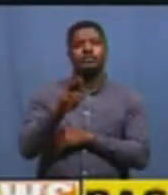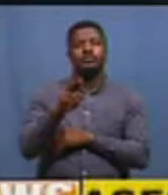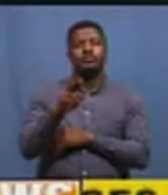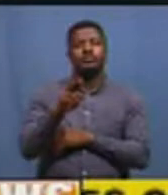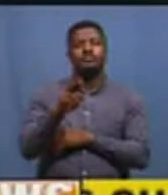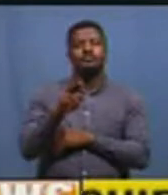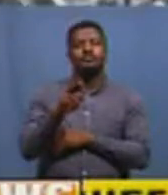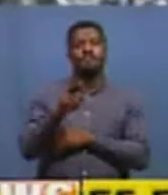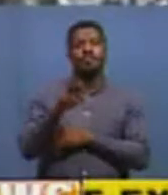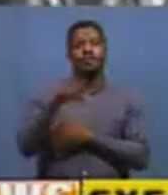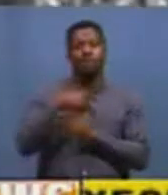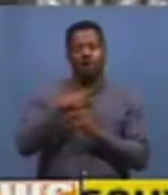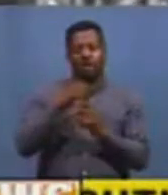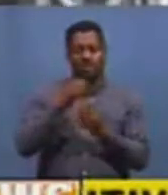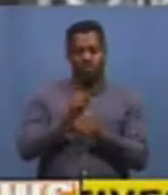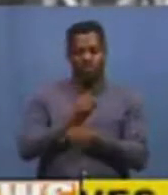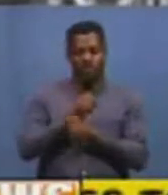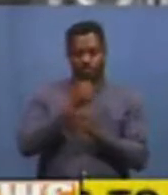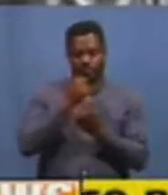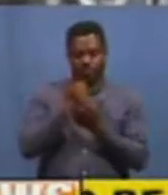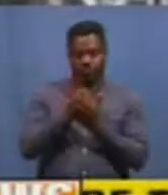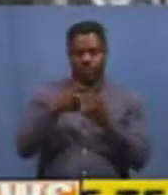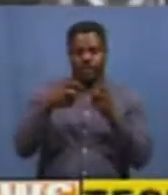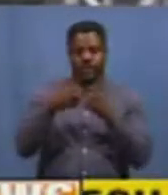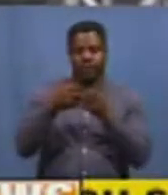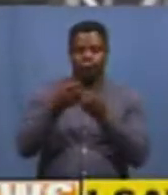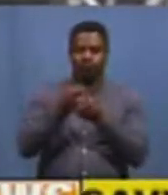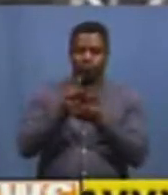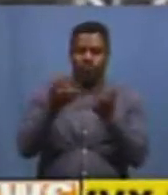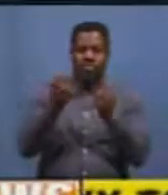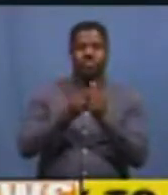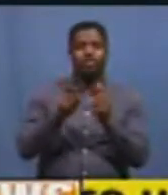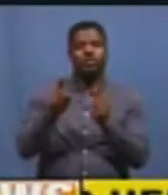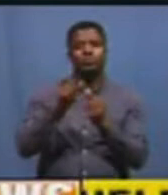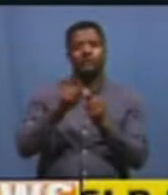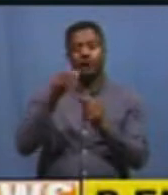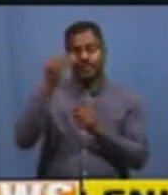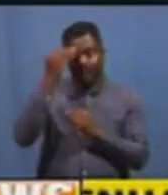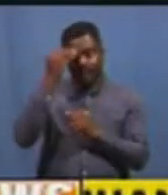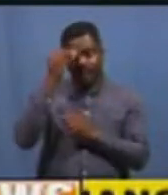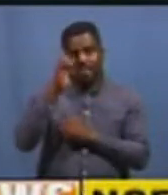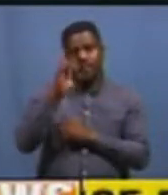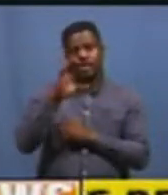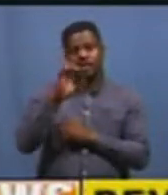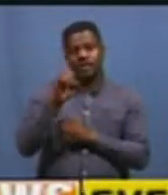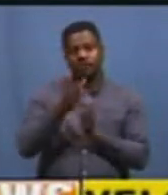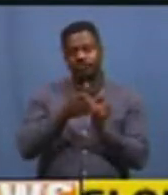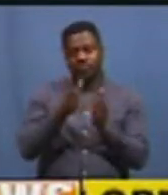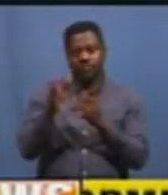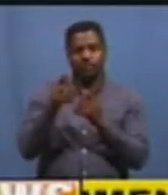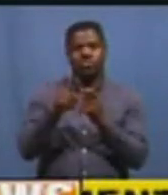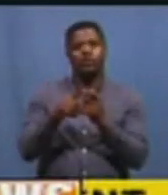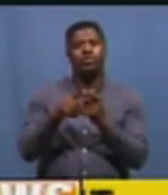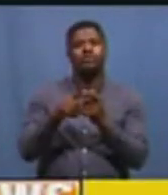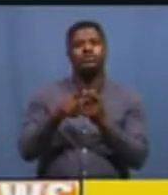to ensure that the supply is always there for you. So the mindset of ECG is shifting towards the